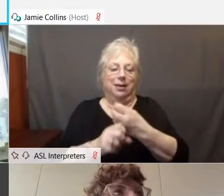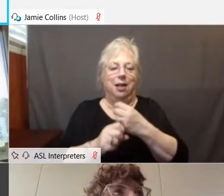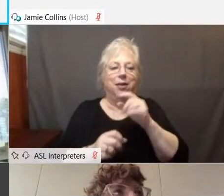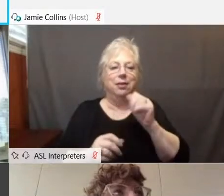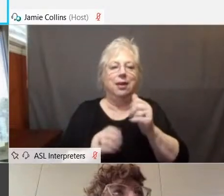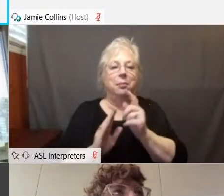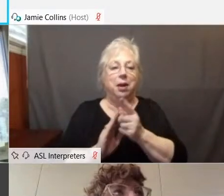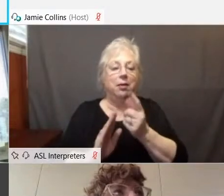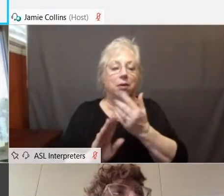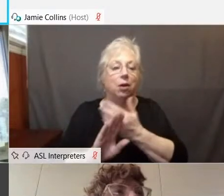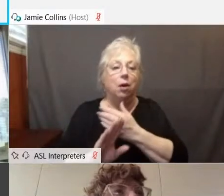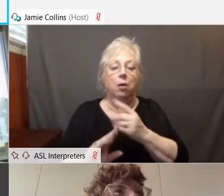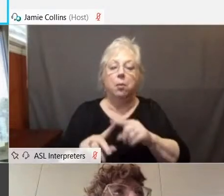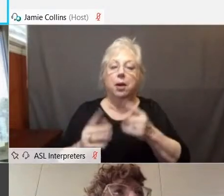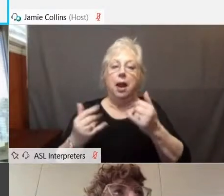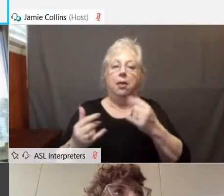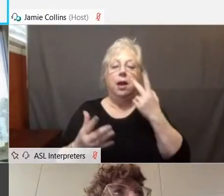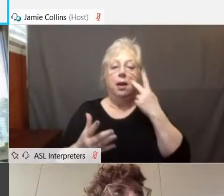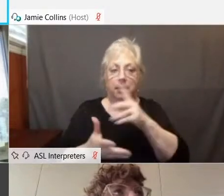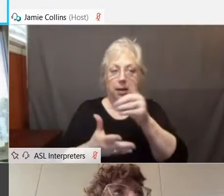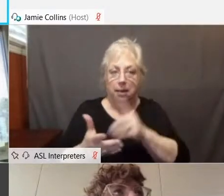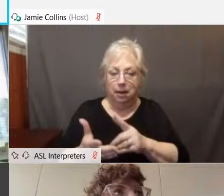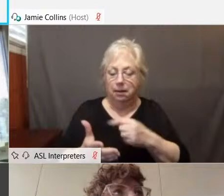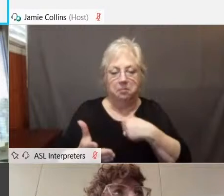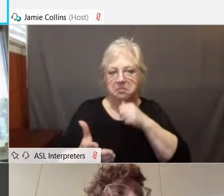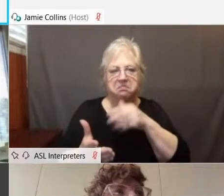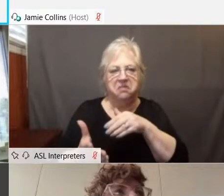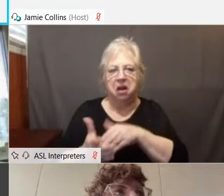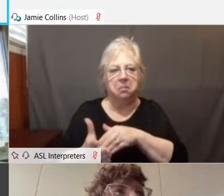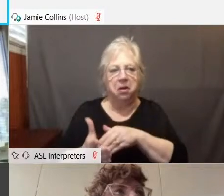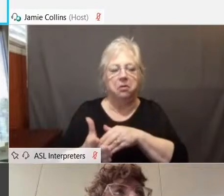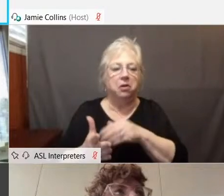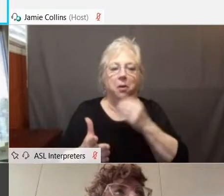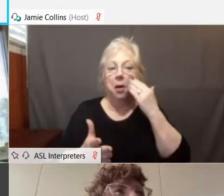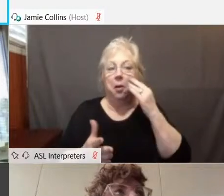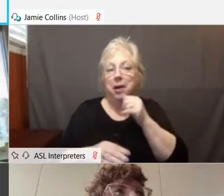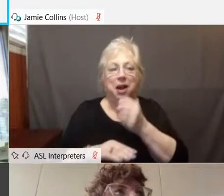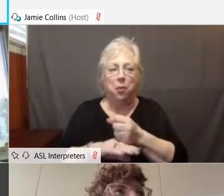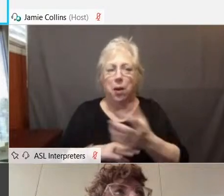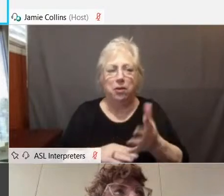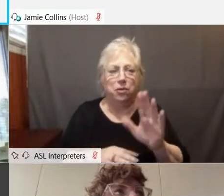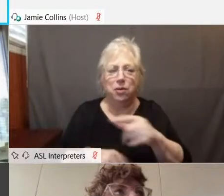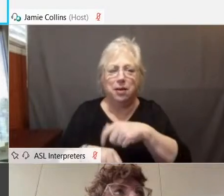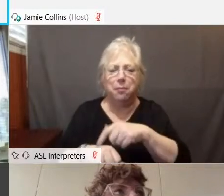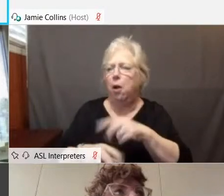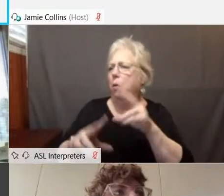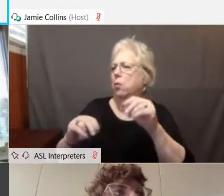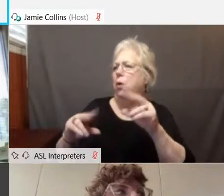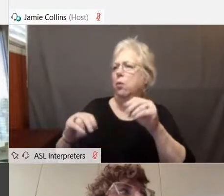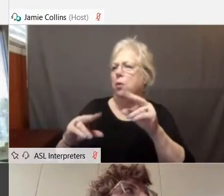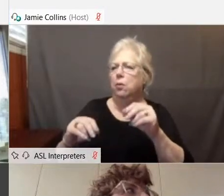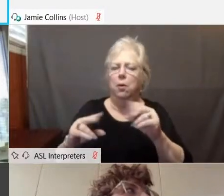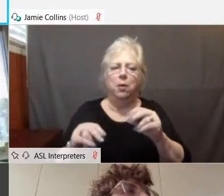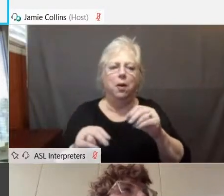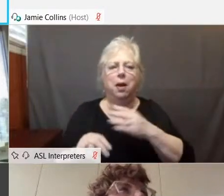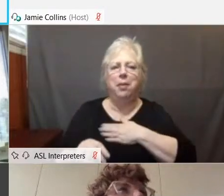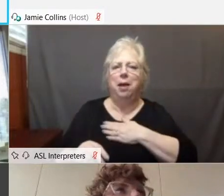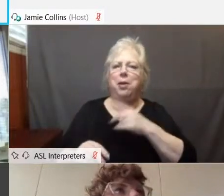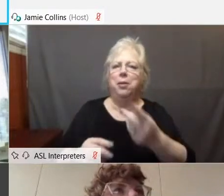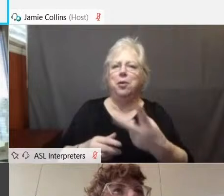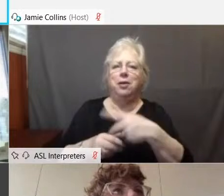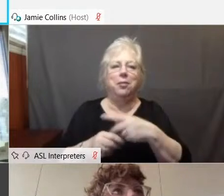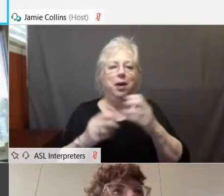not in opposition now that I've seen the design, so I hope I haven't wasted your time. No. Okay. Glad for you to participate. Okay, thank